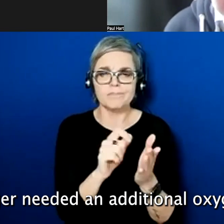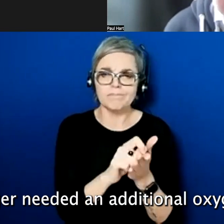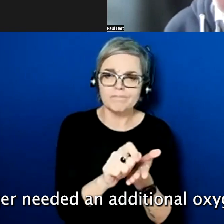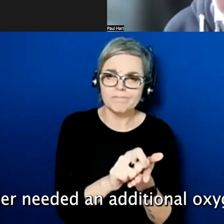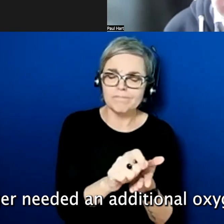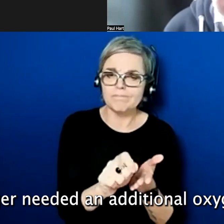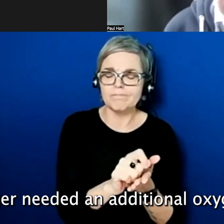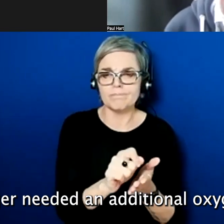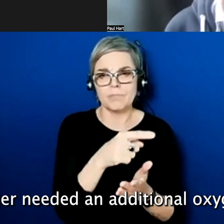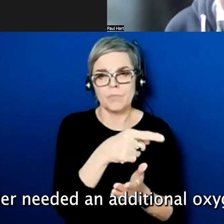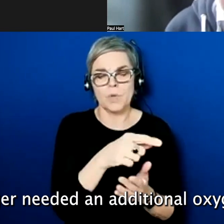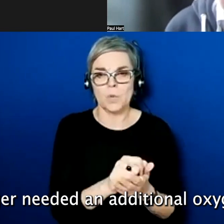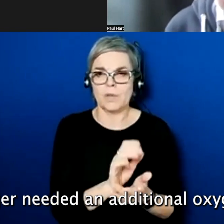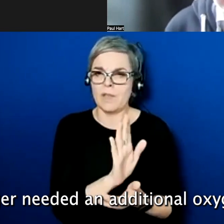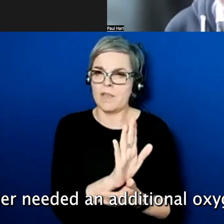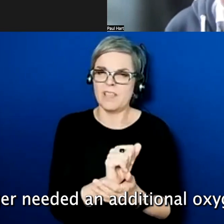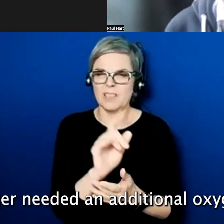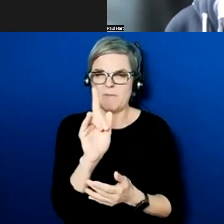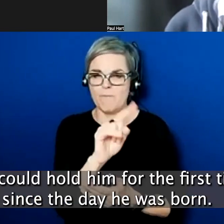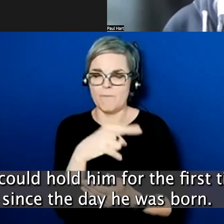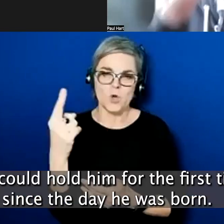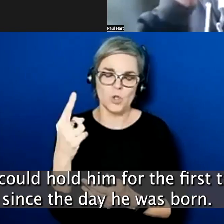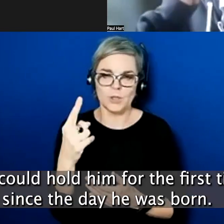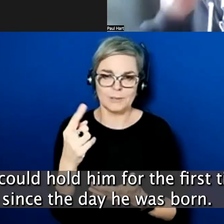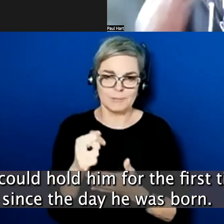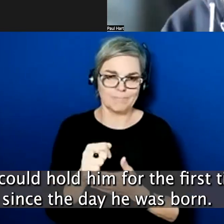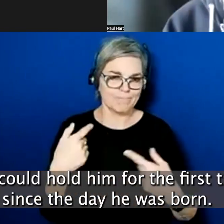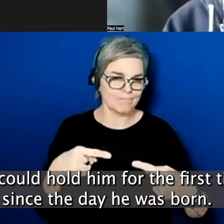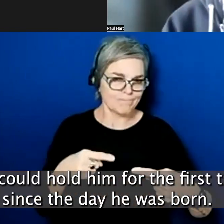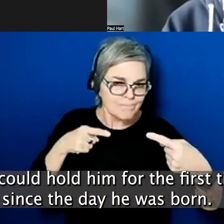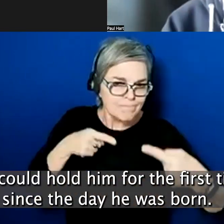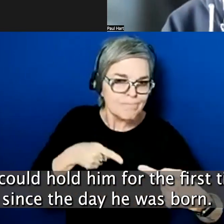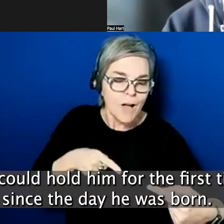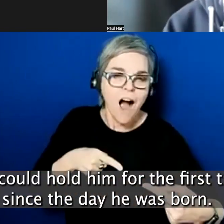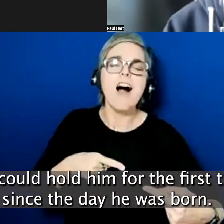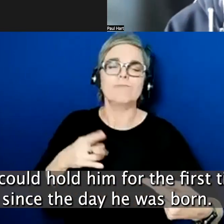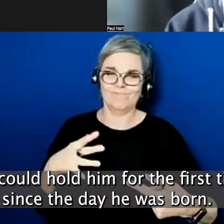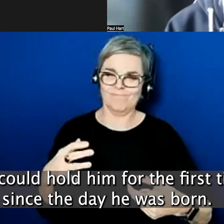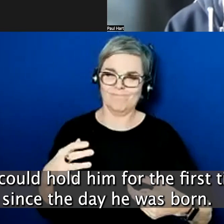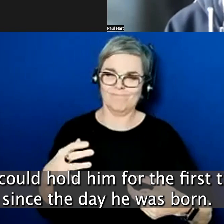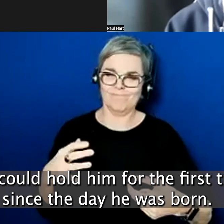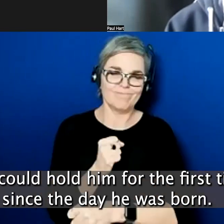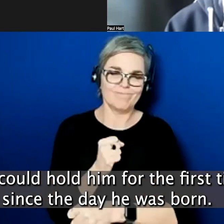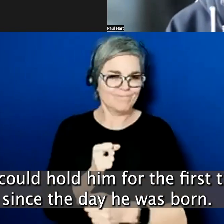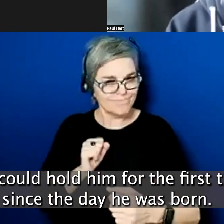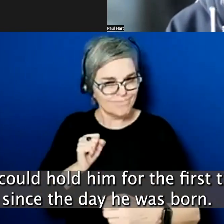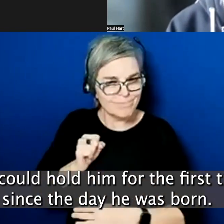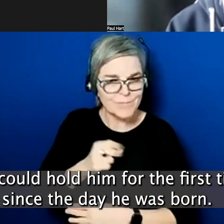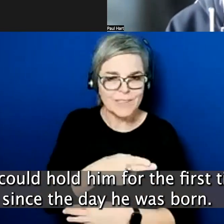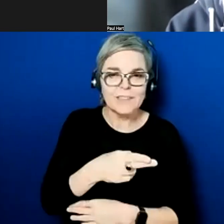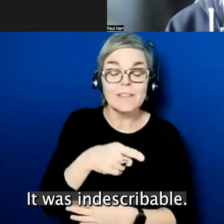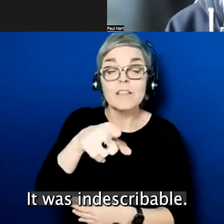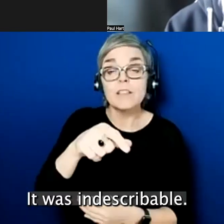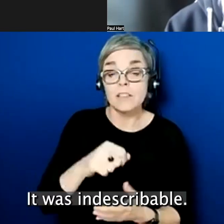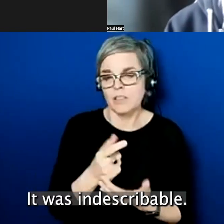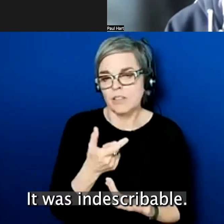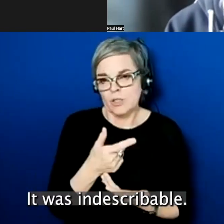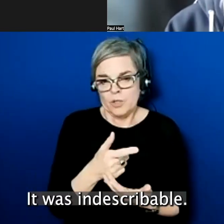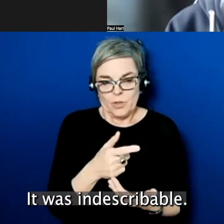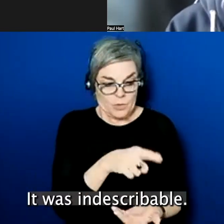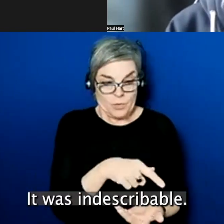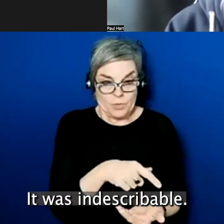needed an additional oxygen supply. We could hold him for the first time since the day he was born. It